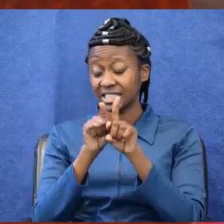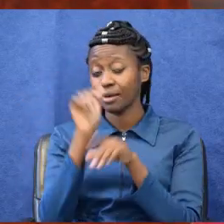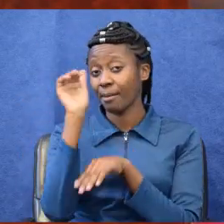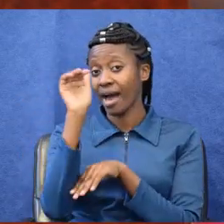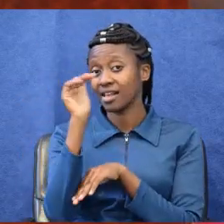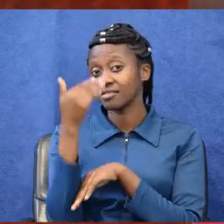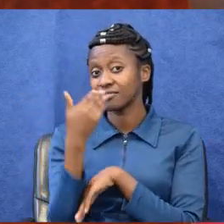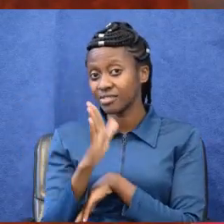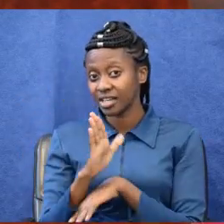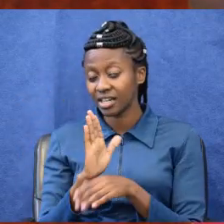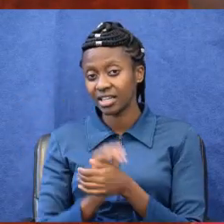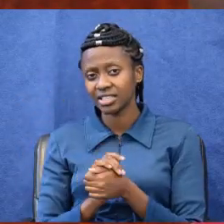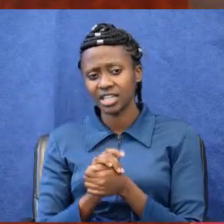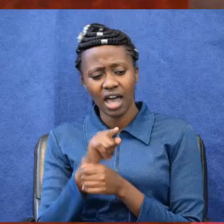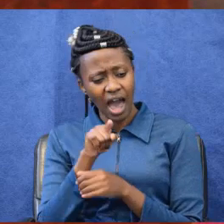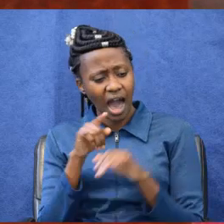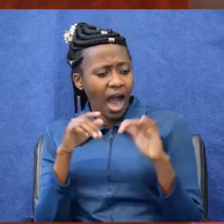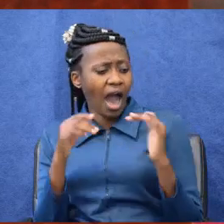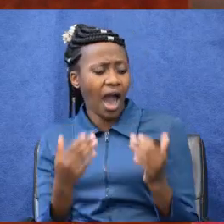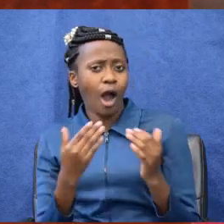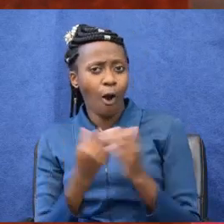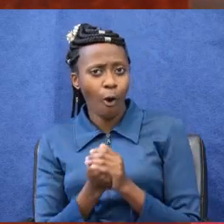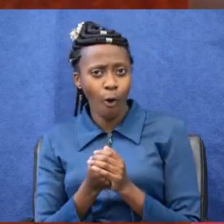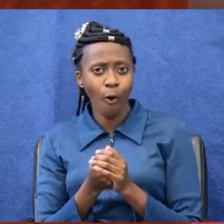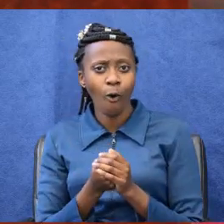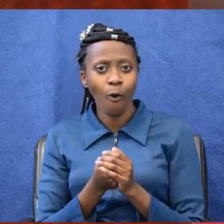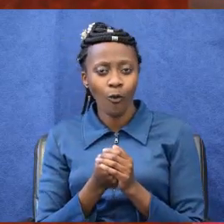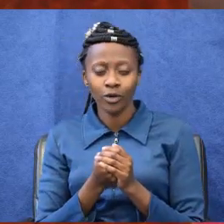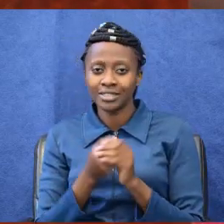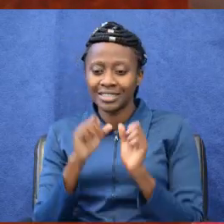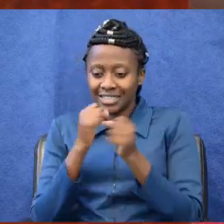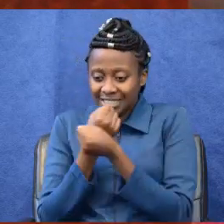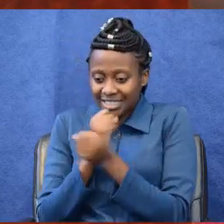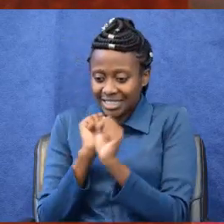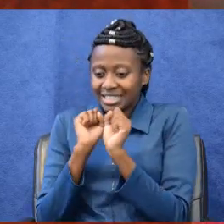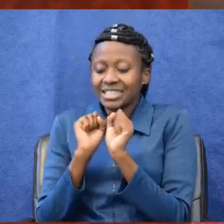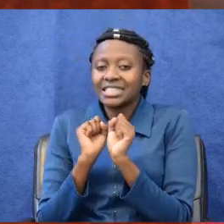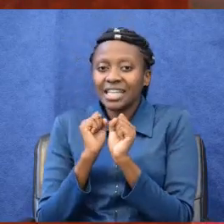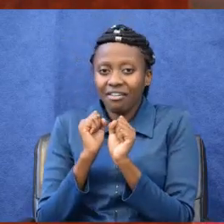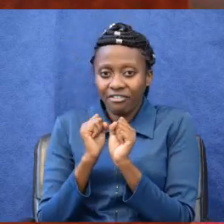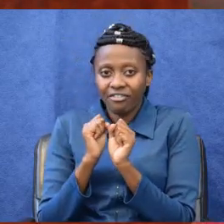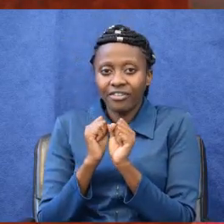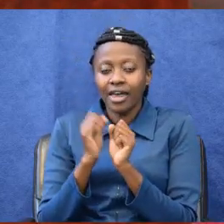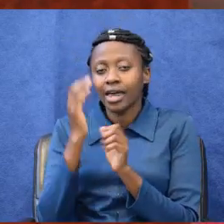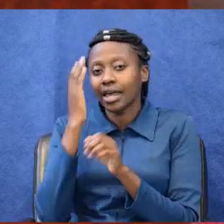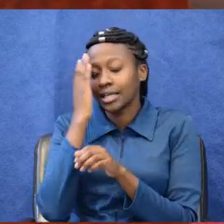asked, "How can I save Israel?"